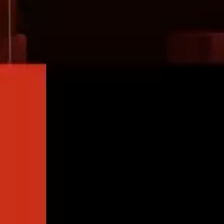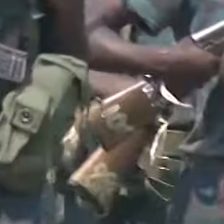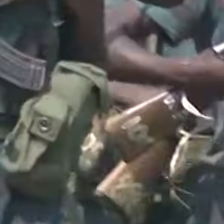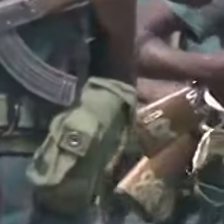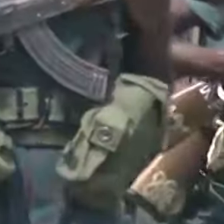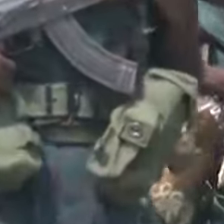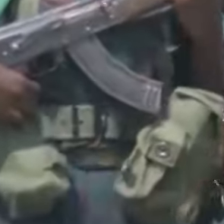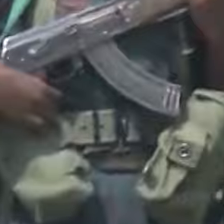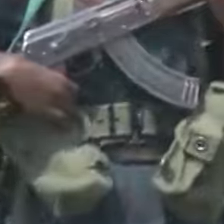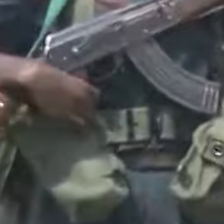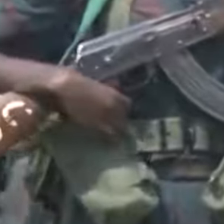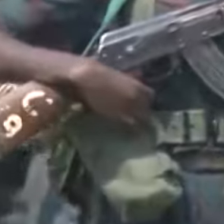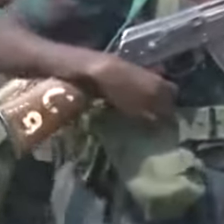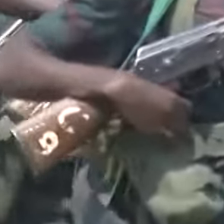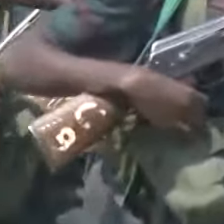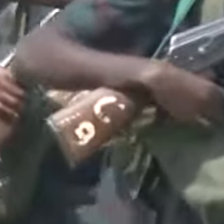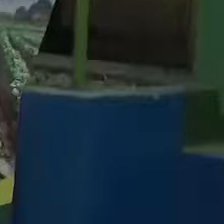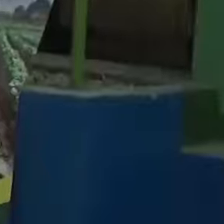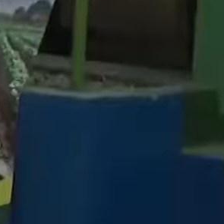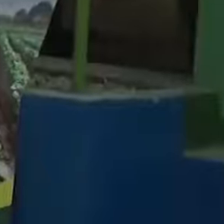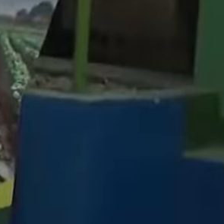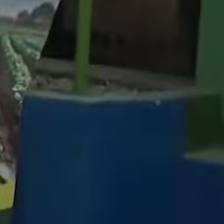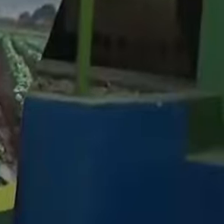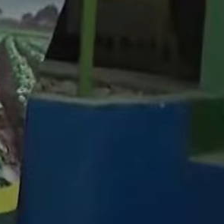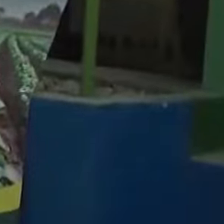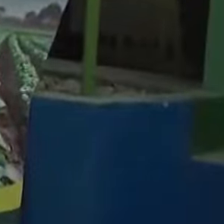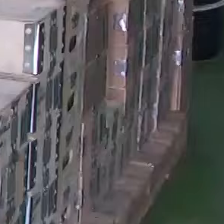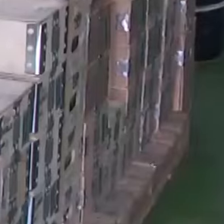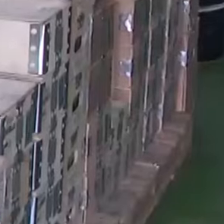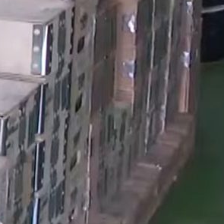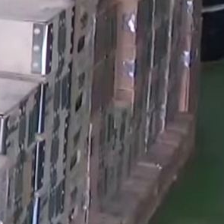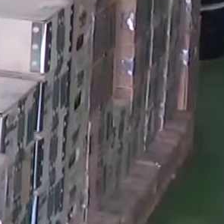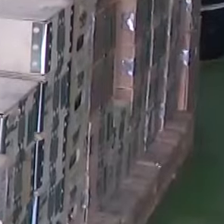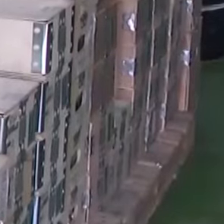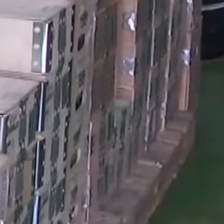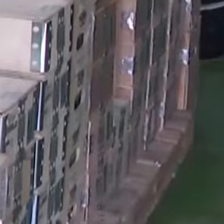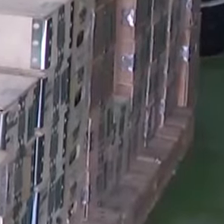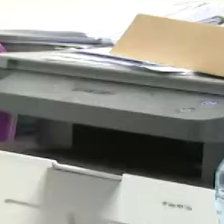Burundi president to grace agricultural and commercial show.